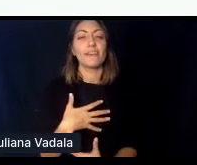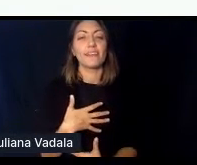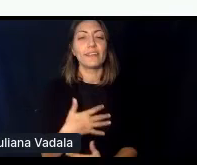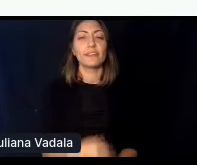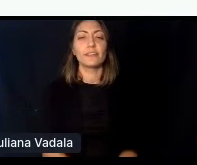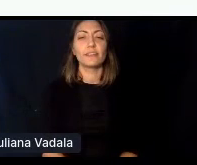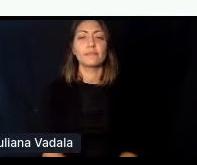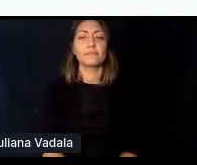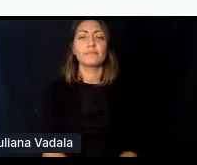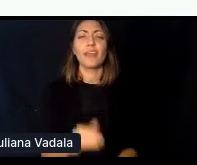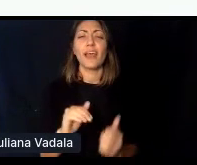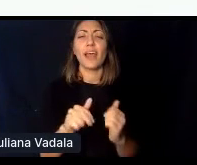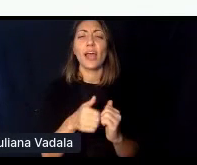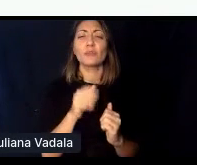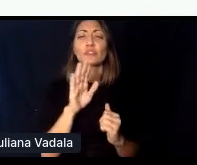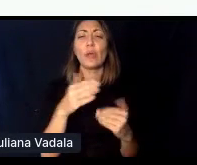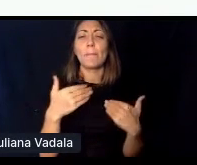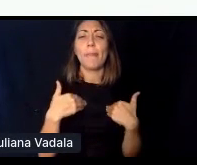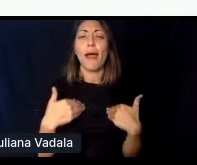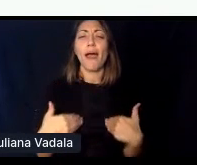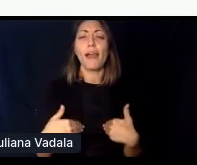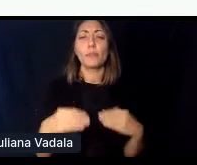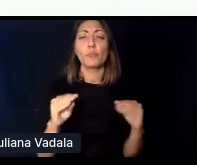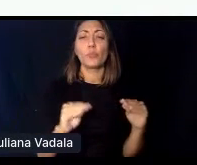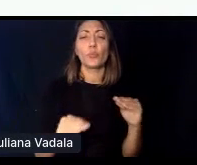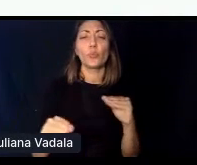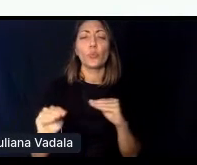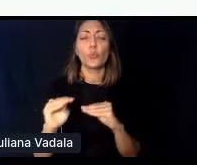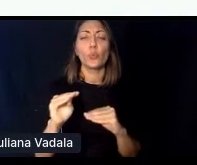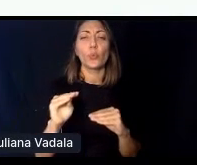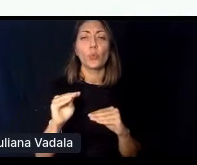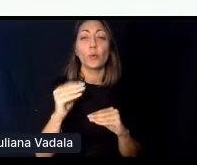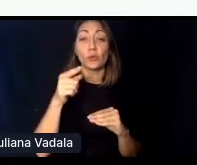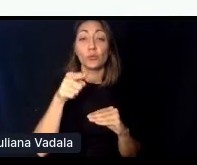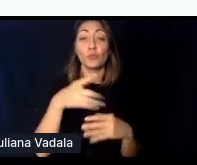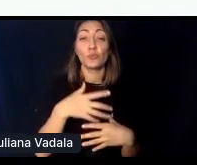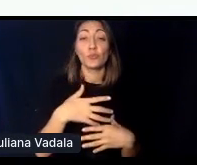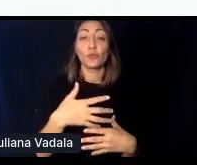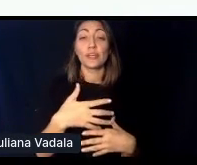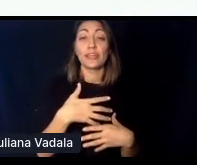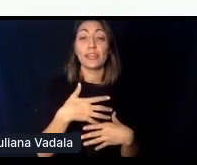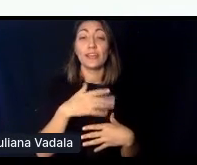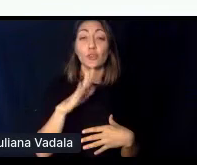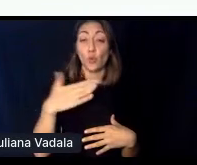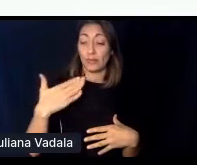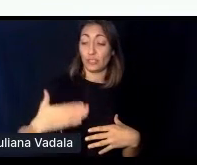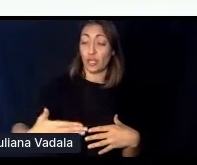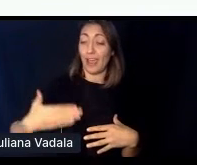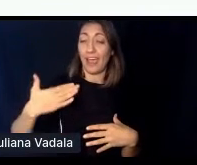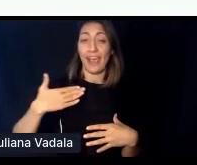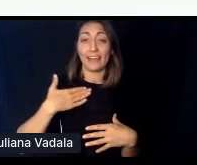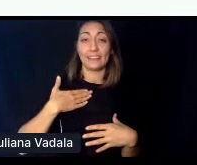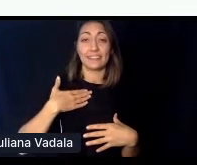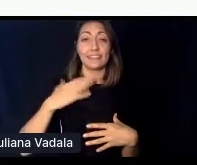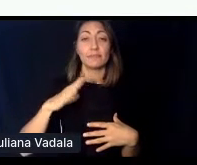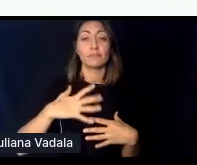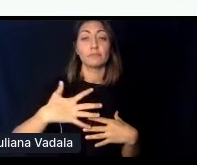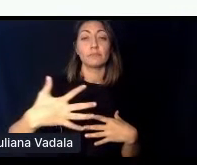out? How does your chest and your abdomen rise and fall as you let air in and let air